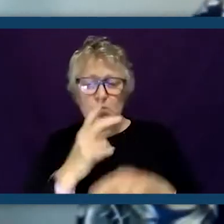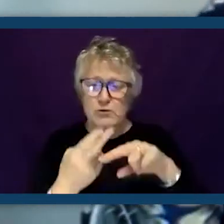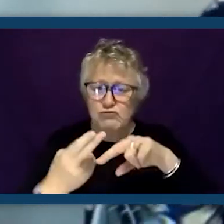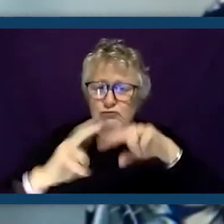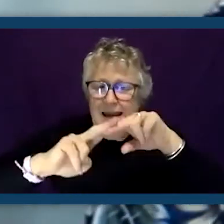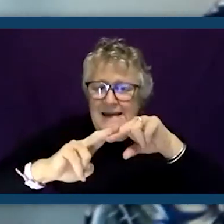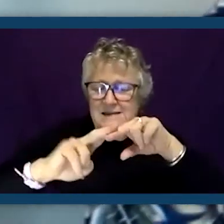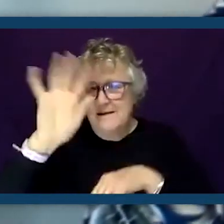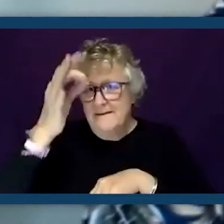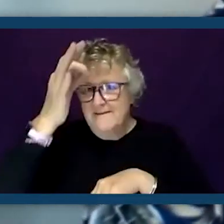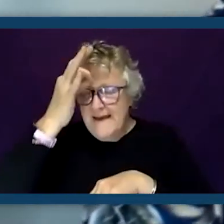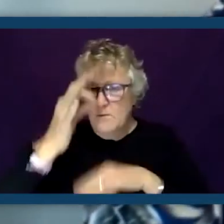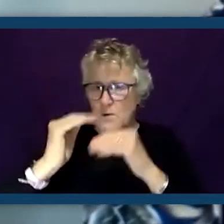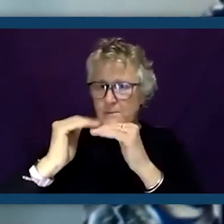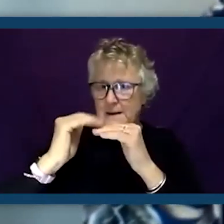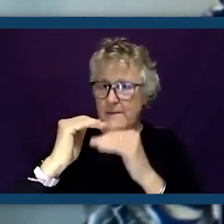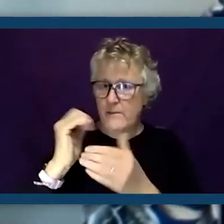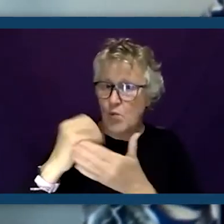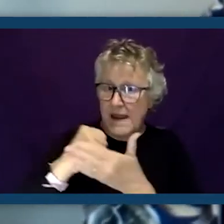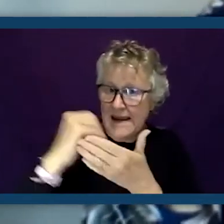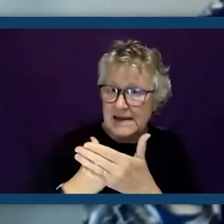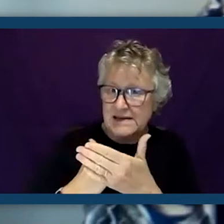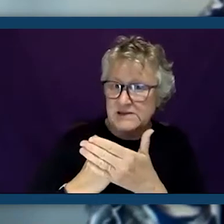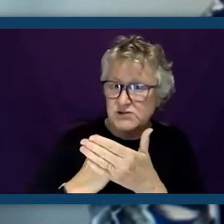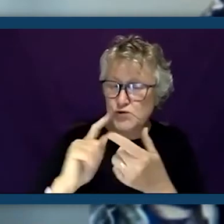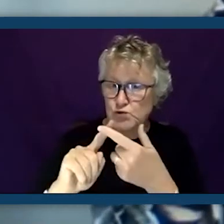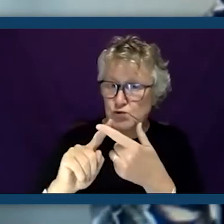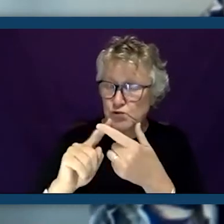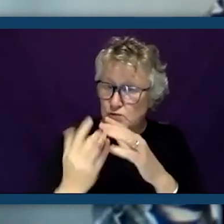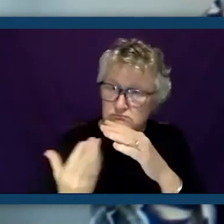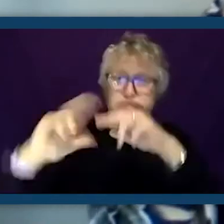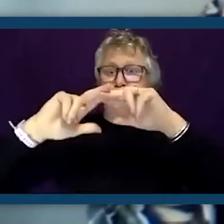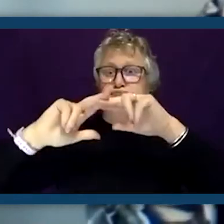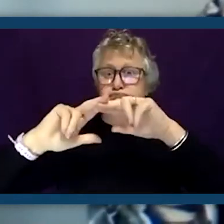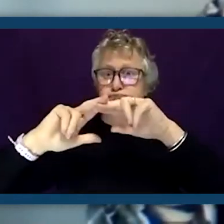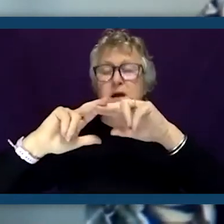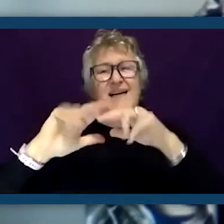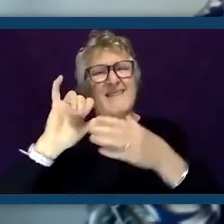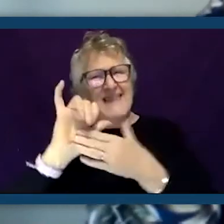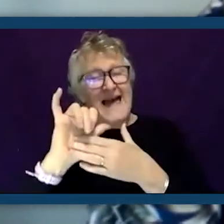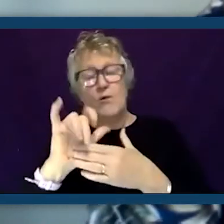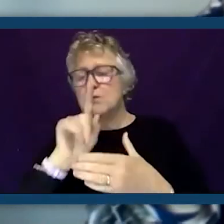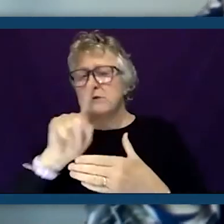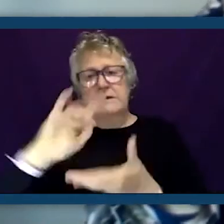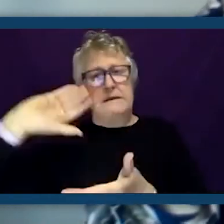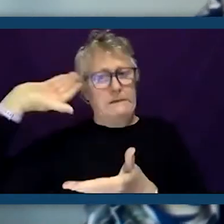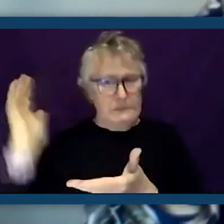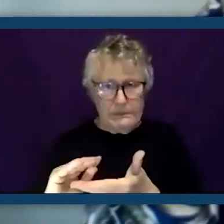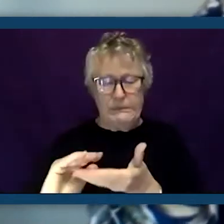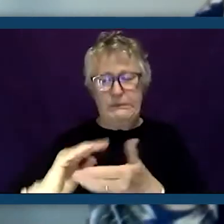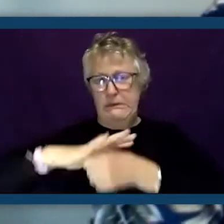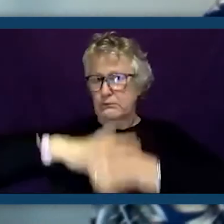minimum wage, to $15. I think it's so important because I think that would somewhat alleviate the pressure that